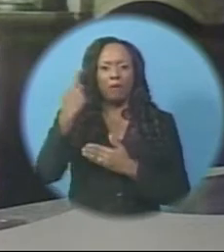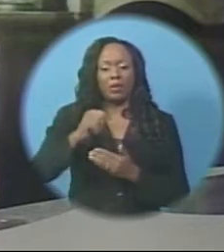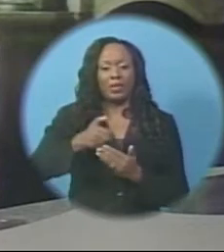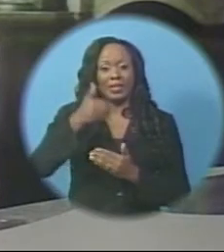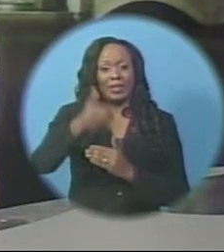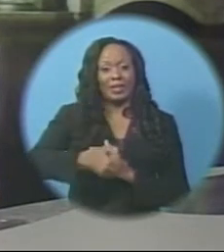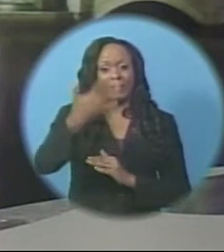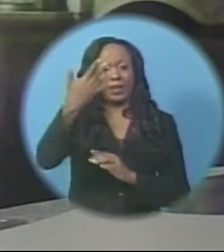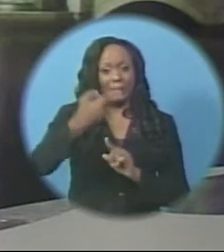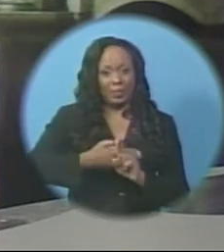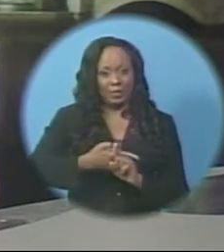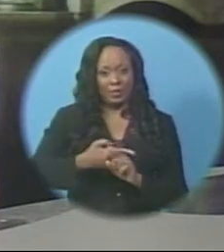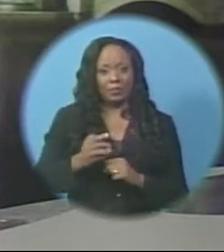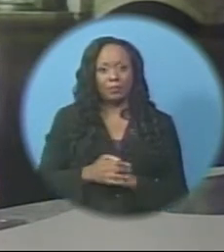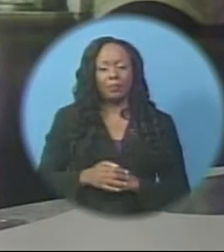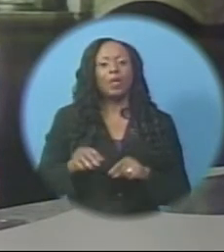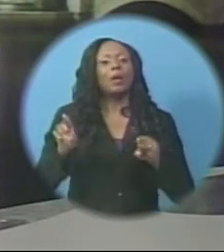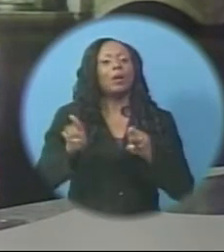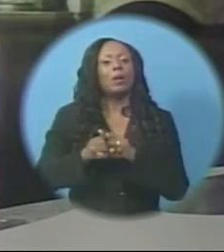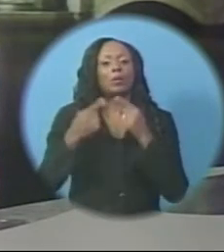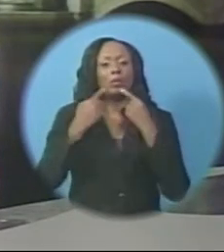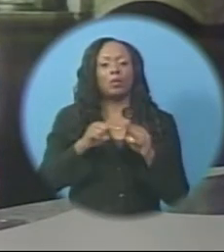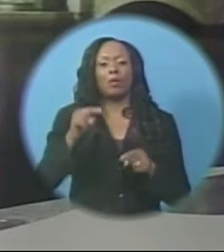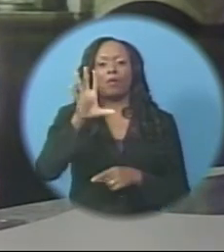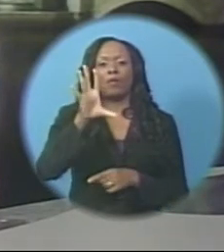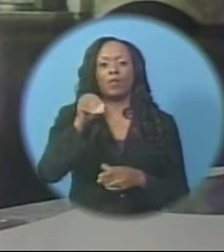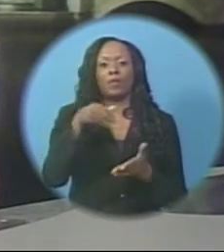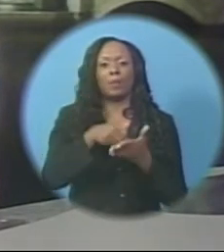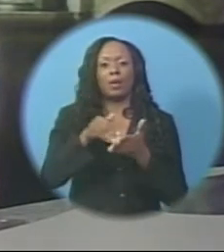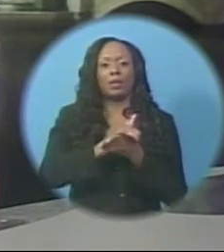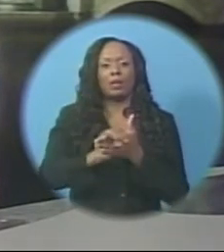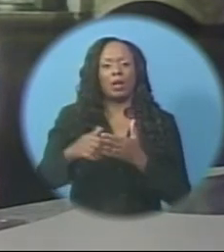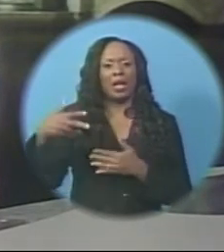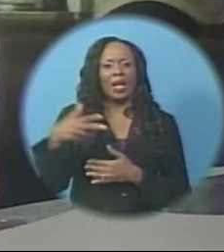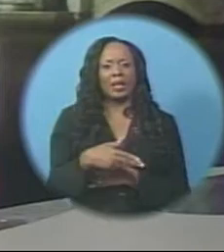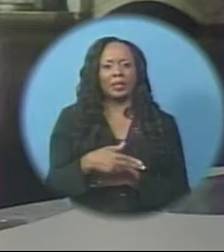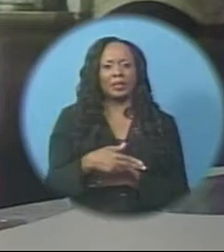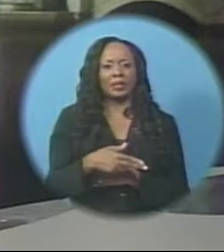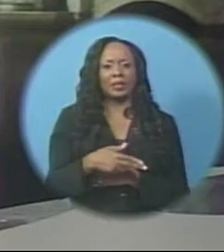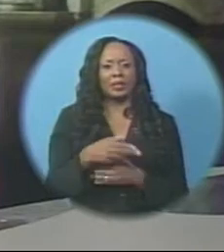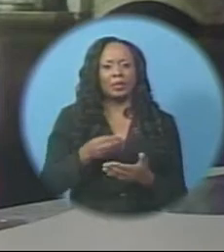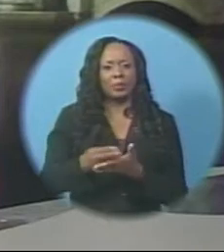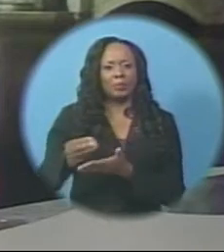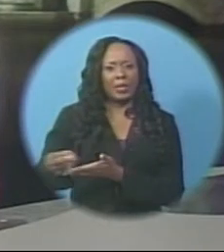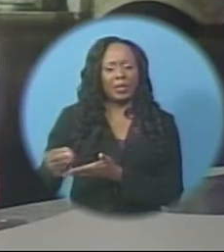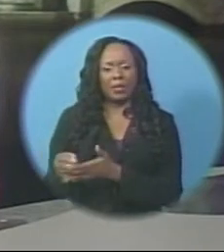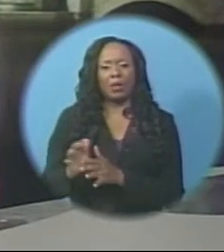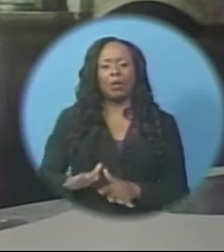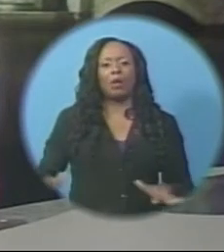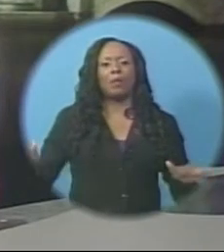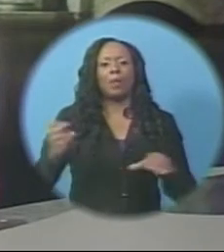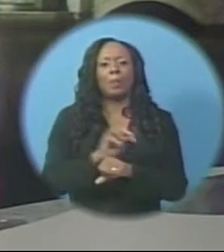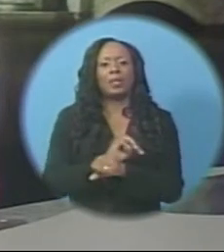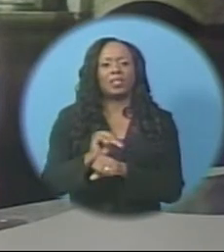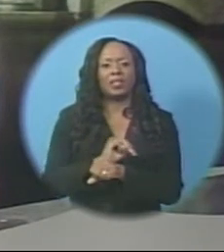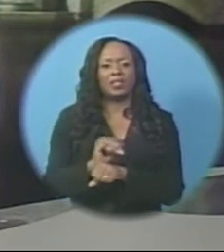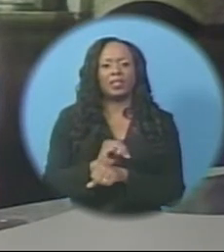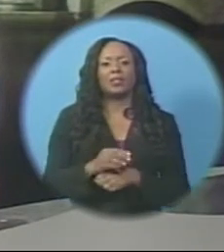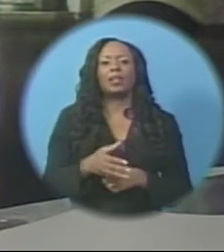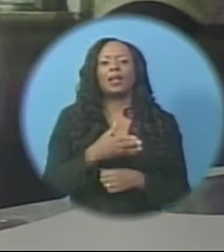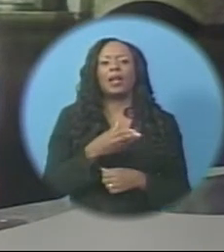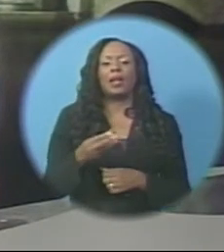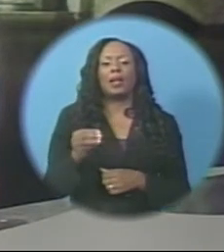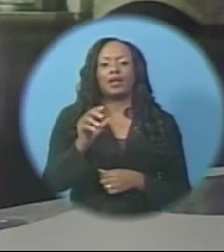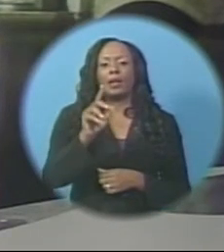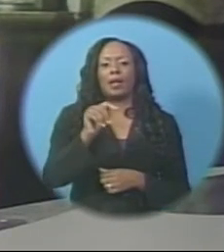also announced a $50 million cut in approved expenditure across all ministries and a tax amnesty for